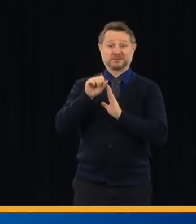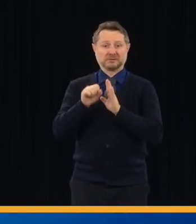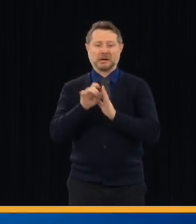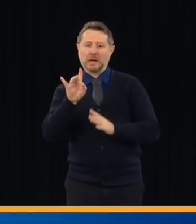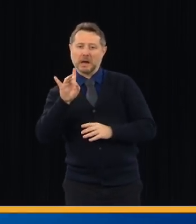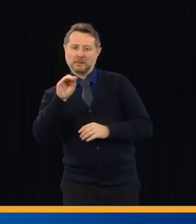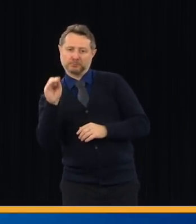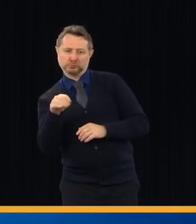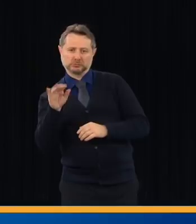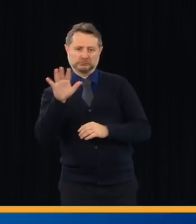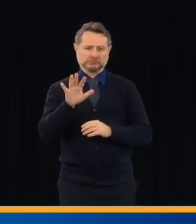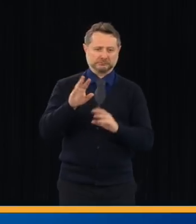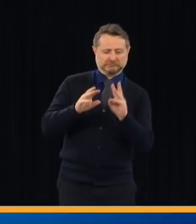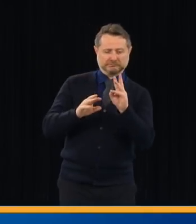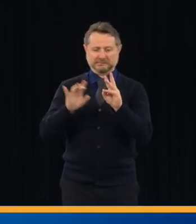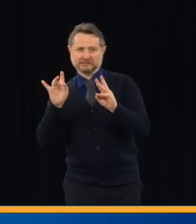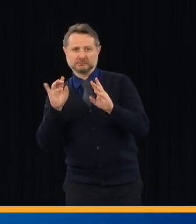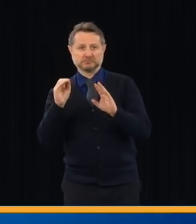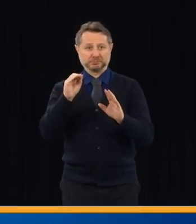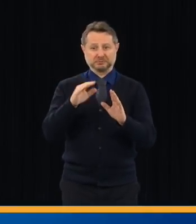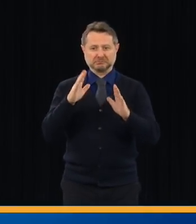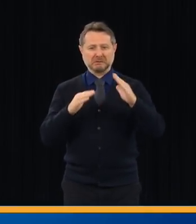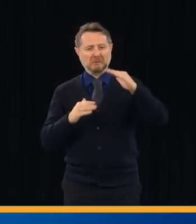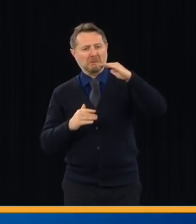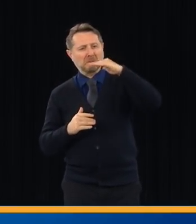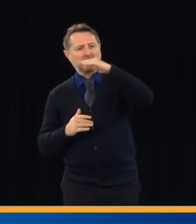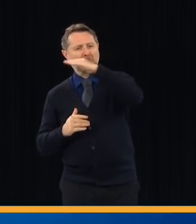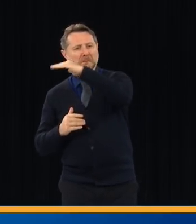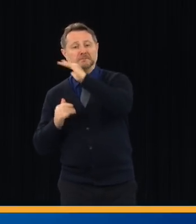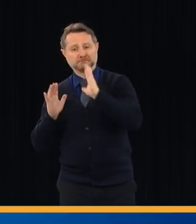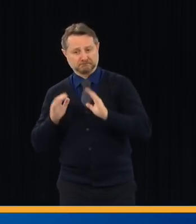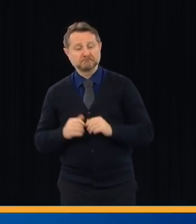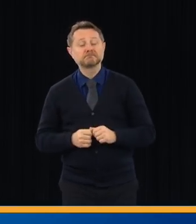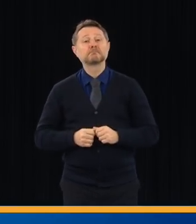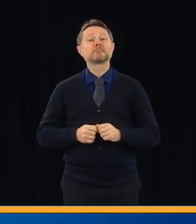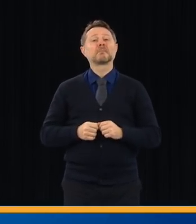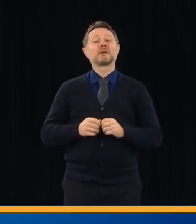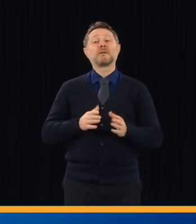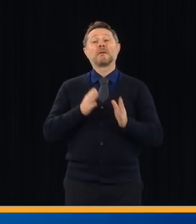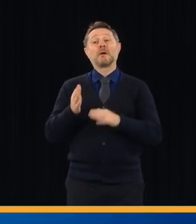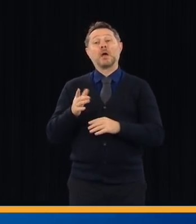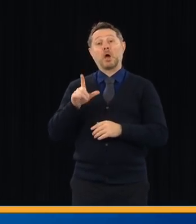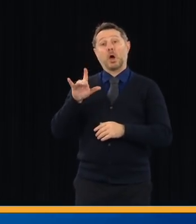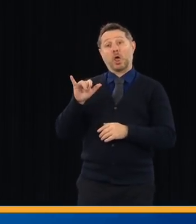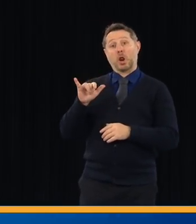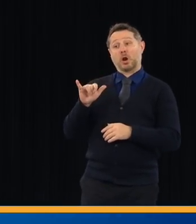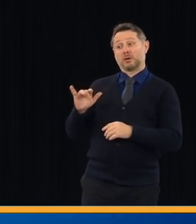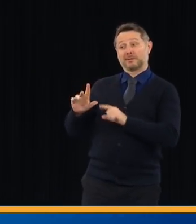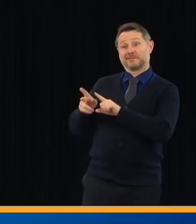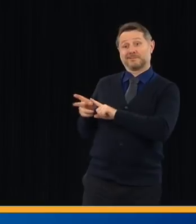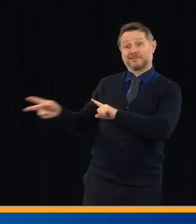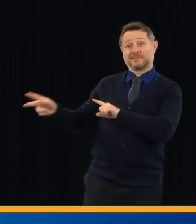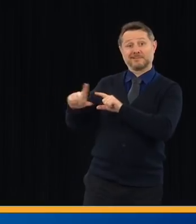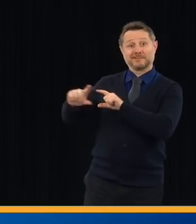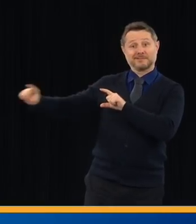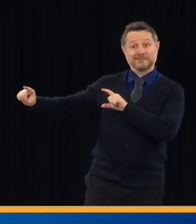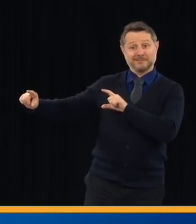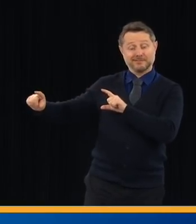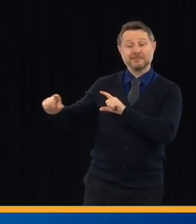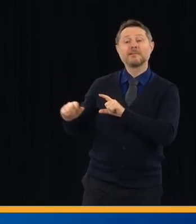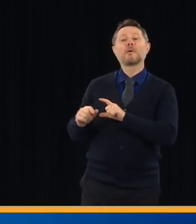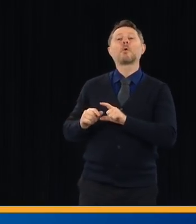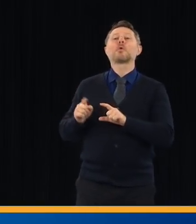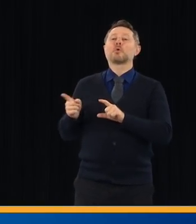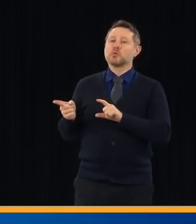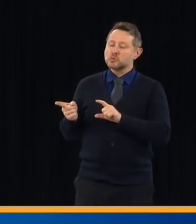6%, 6%, 7%, 777. Long Island is the area